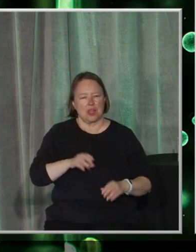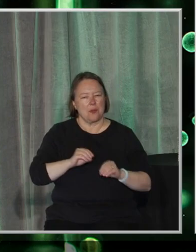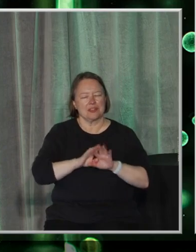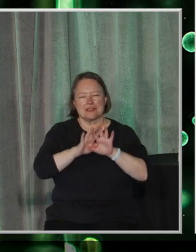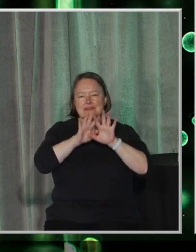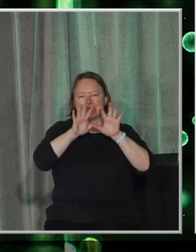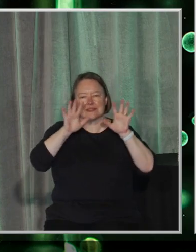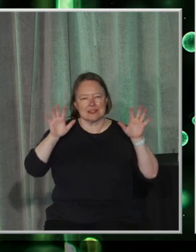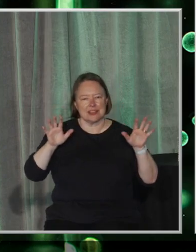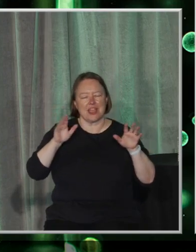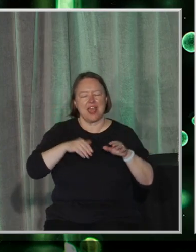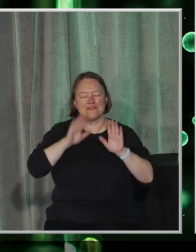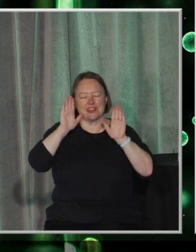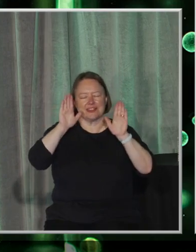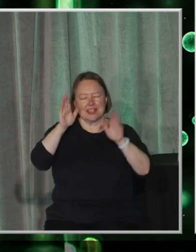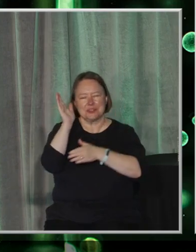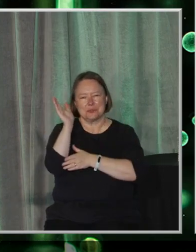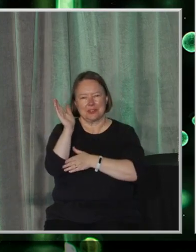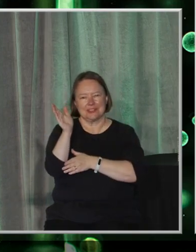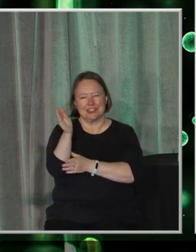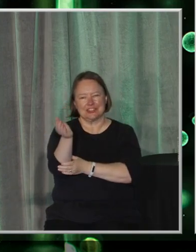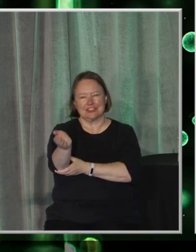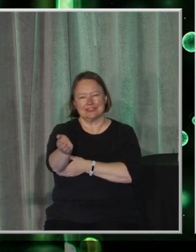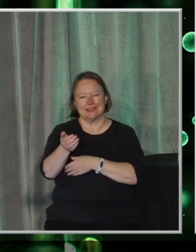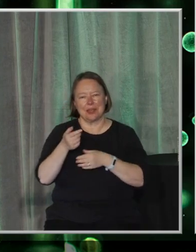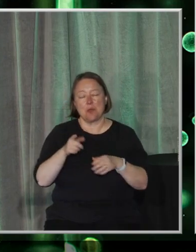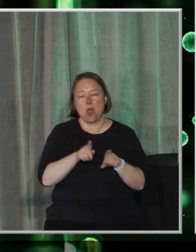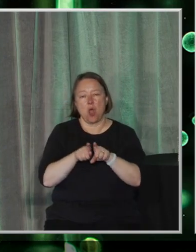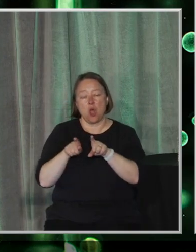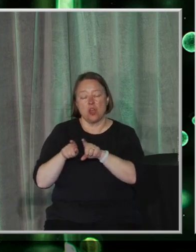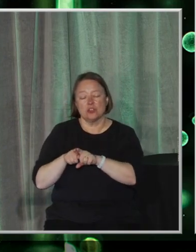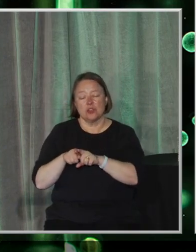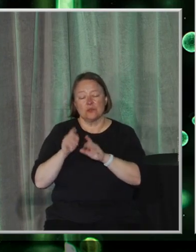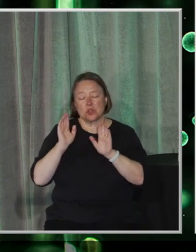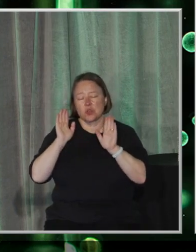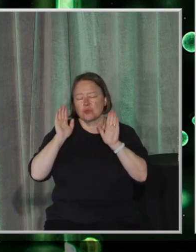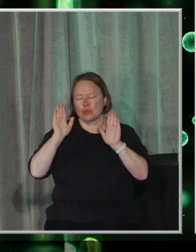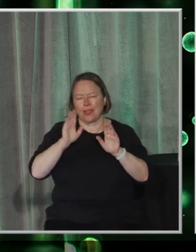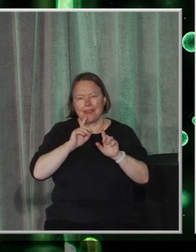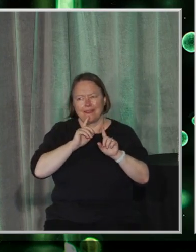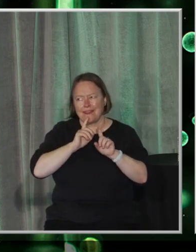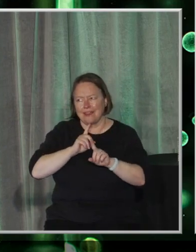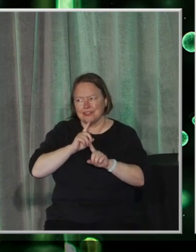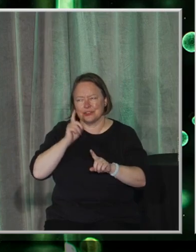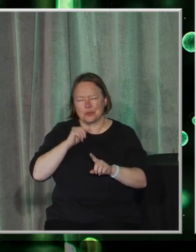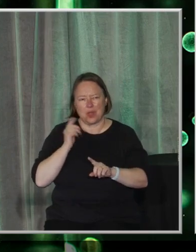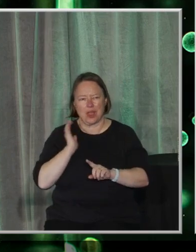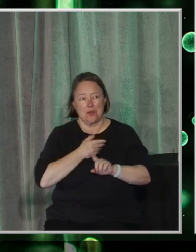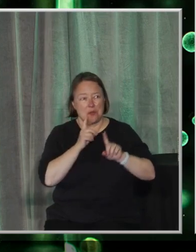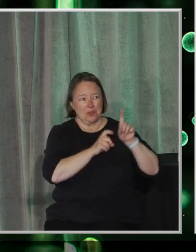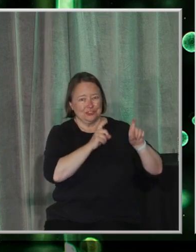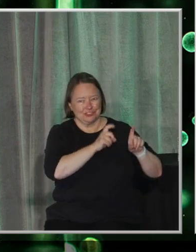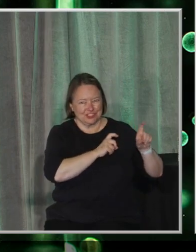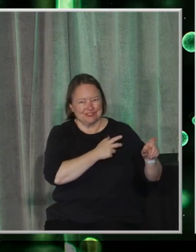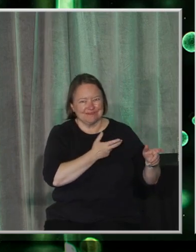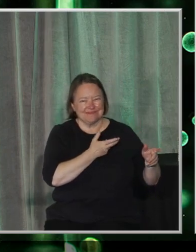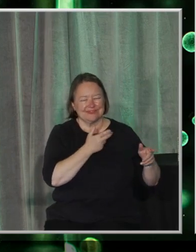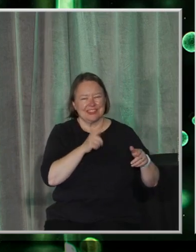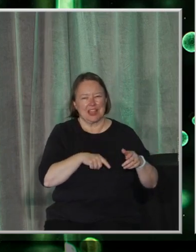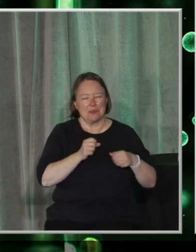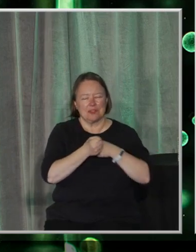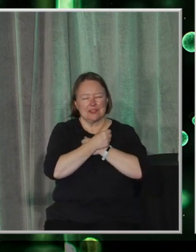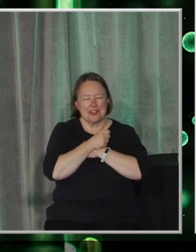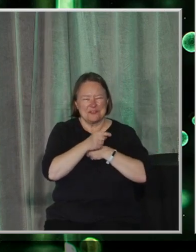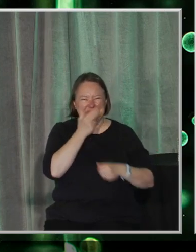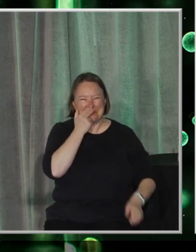and fantastic presentation. You also gave some great answers to the questions that we had, and we loved your